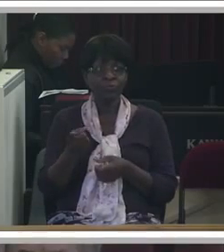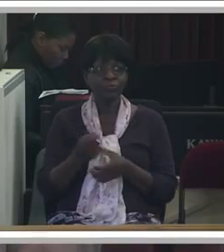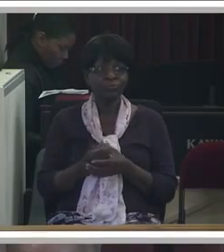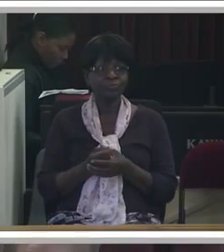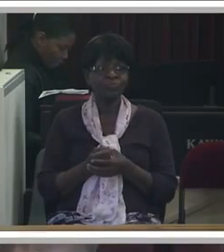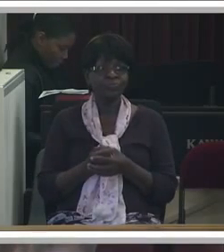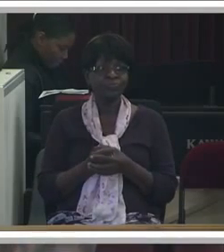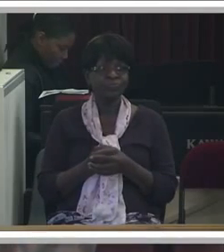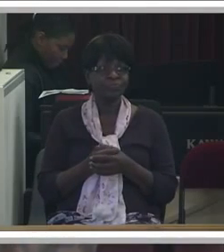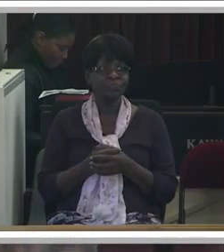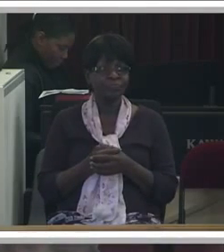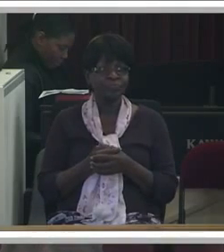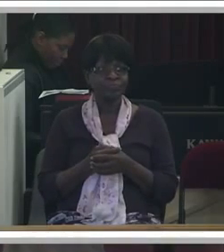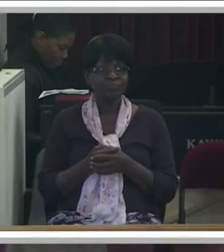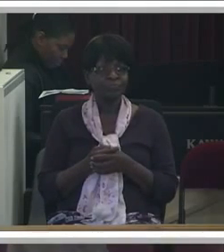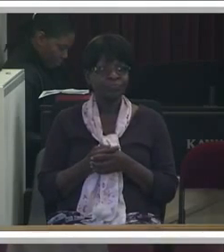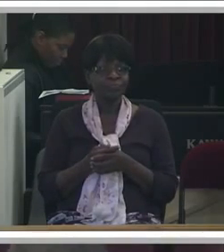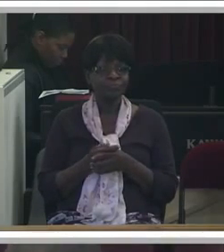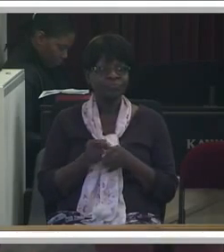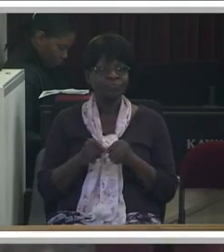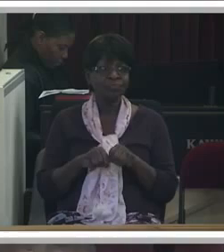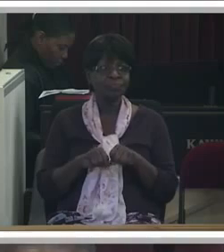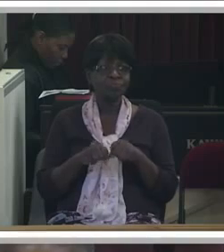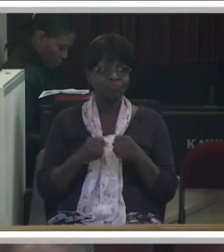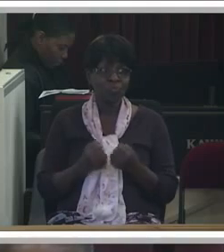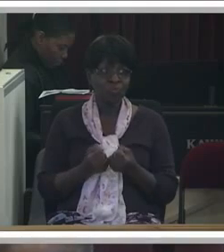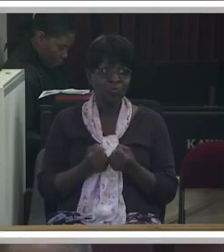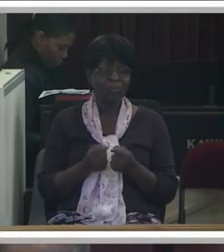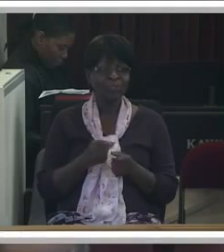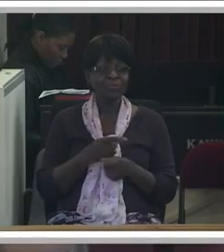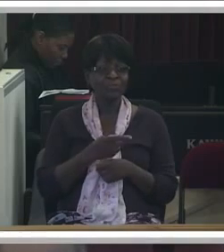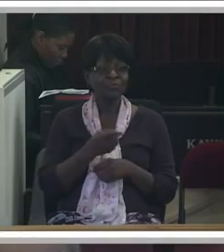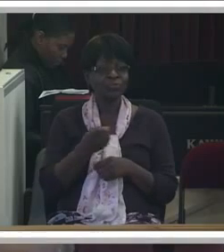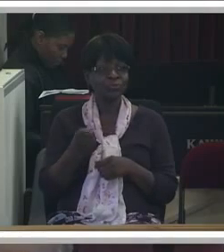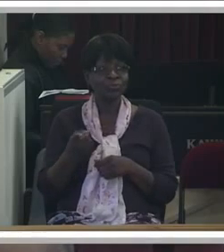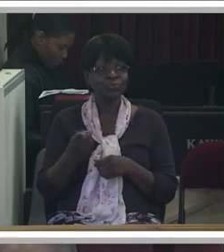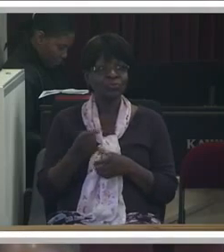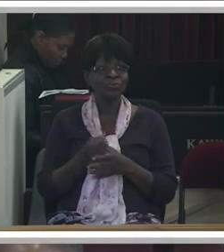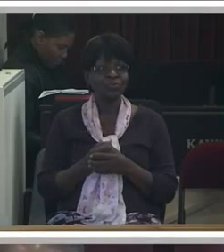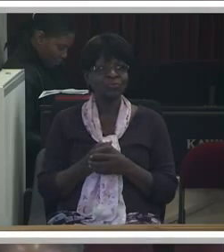Which is broken. Look at that word again. Which is broken.